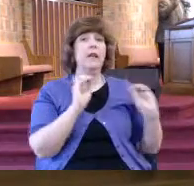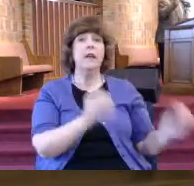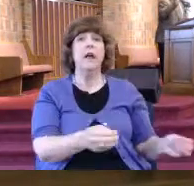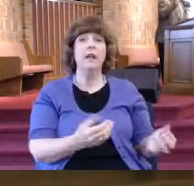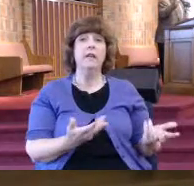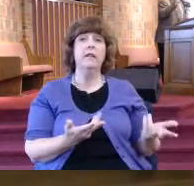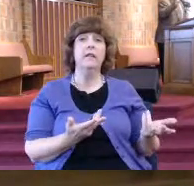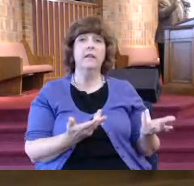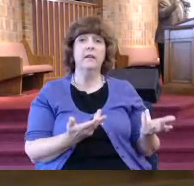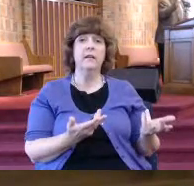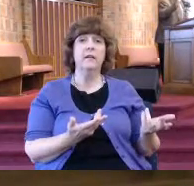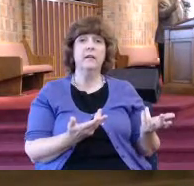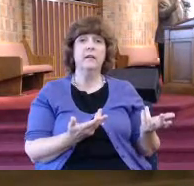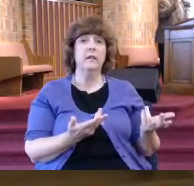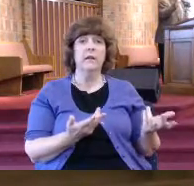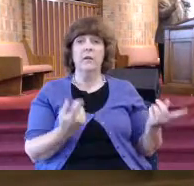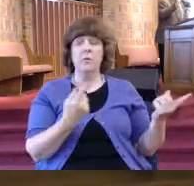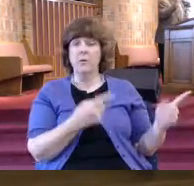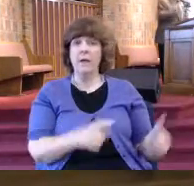What would happen without authority?